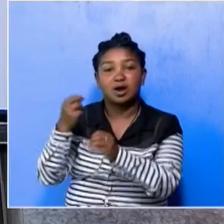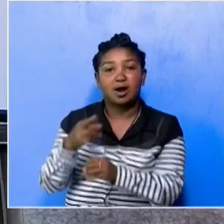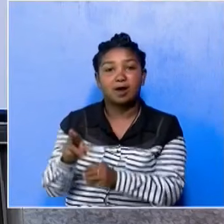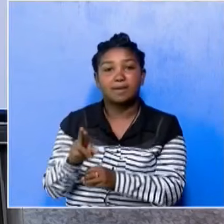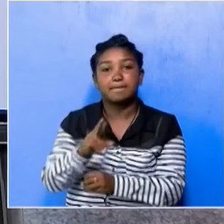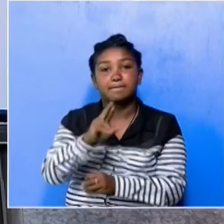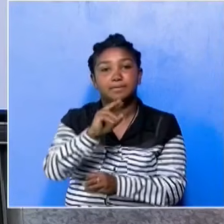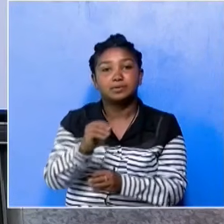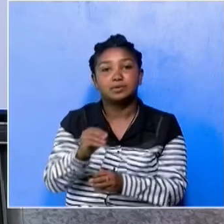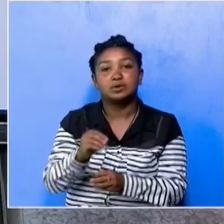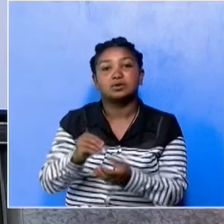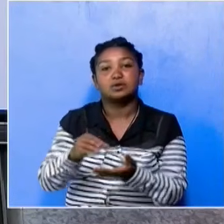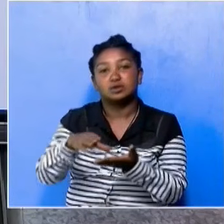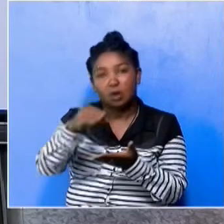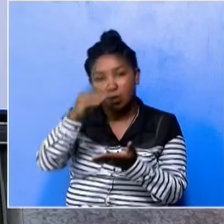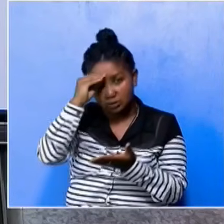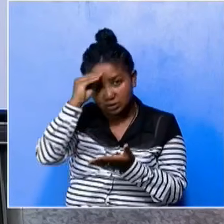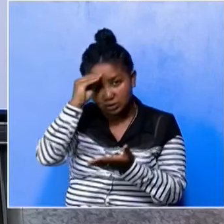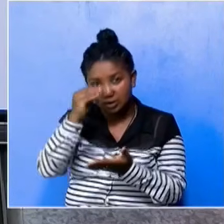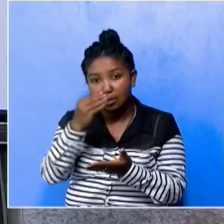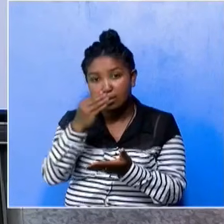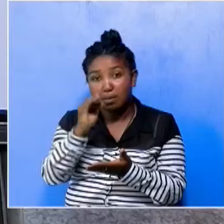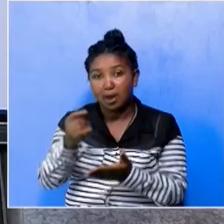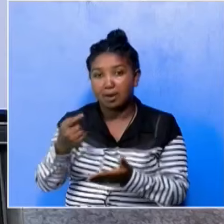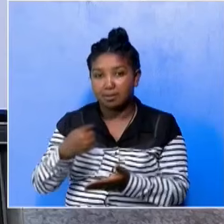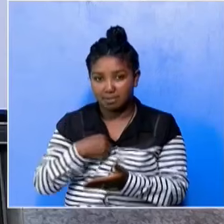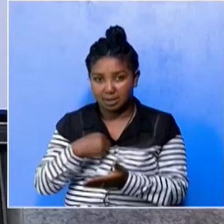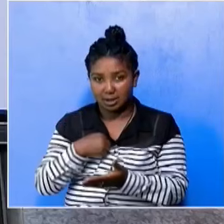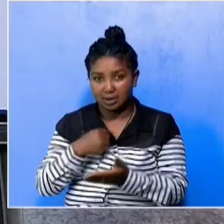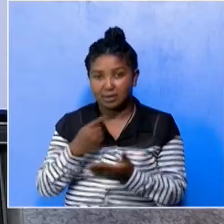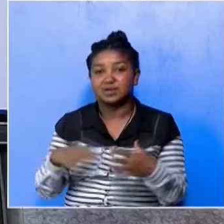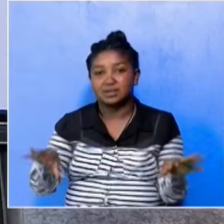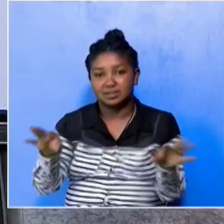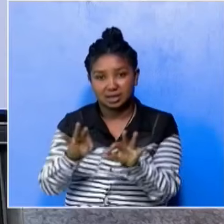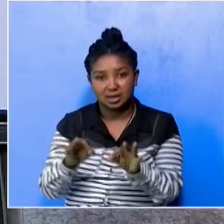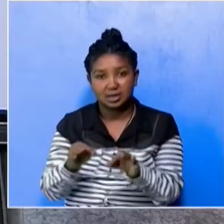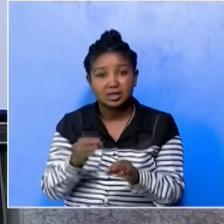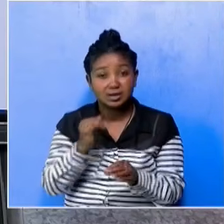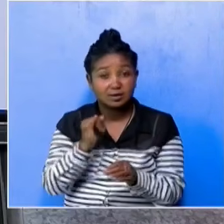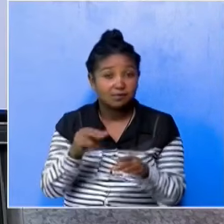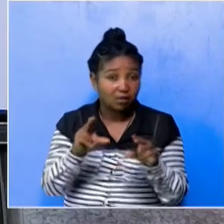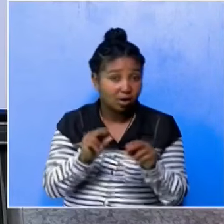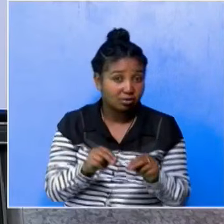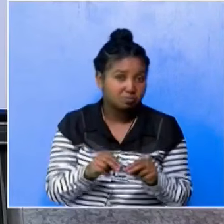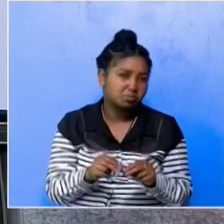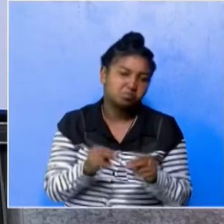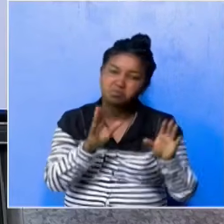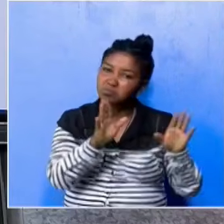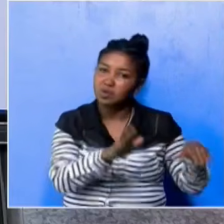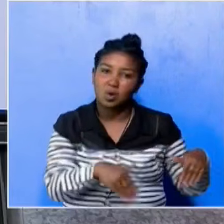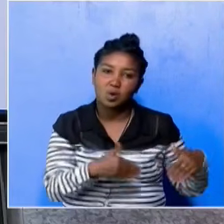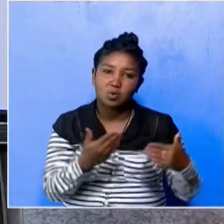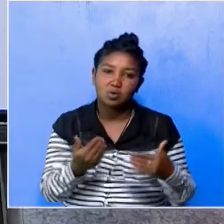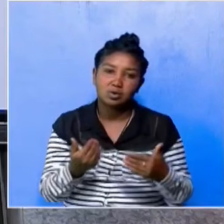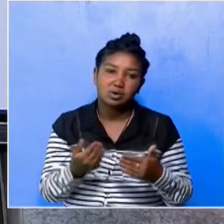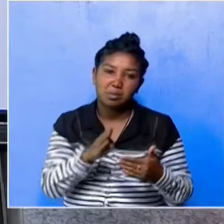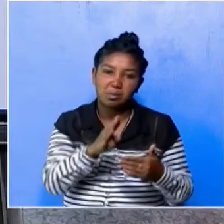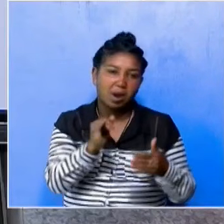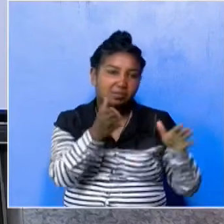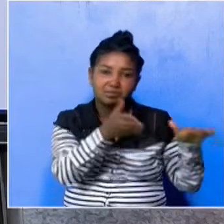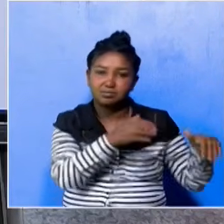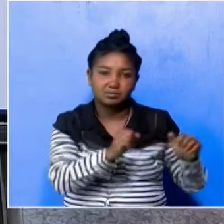are taught by me, if necessary. If not, we can leave the by